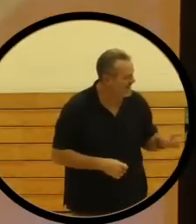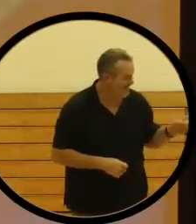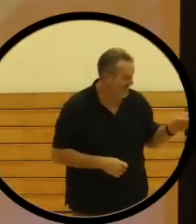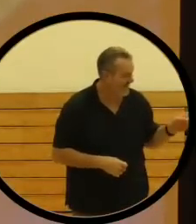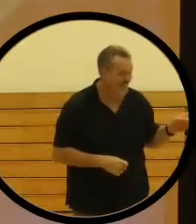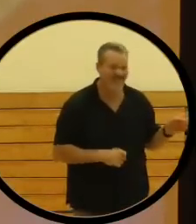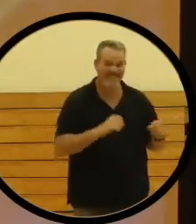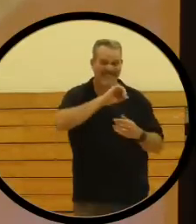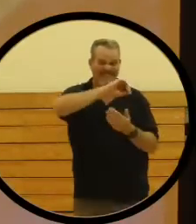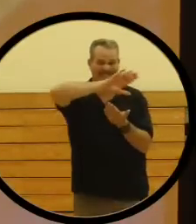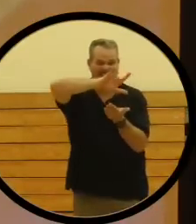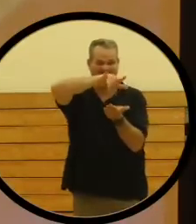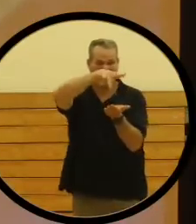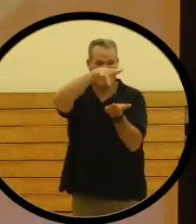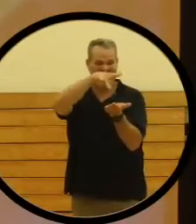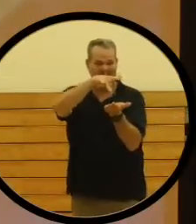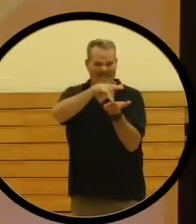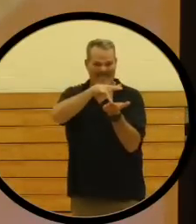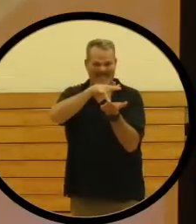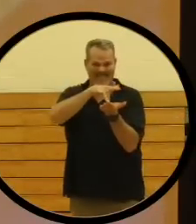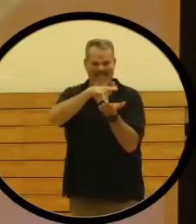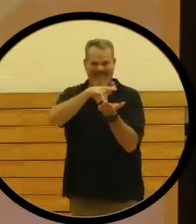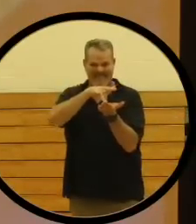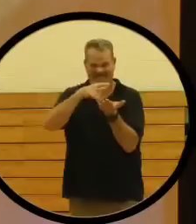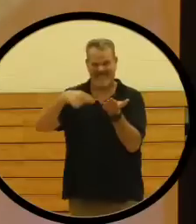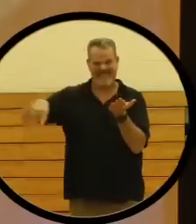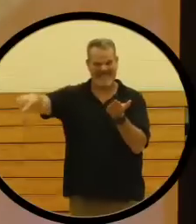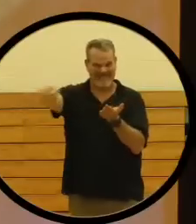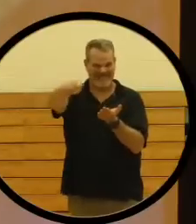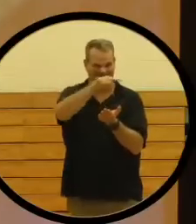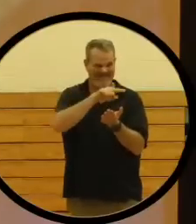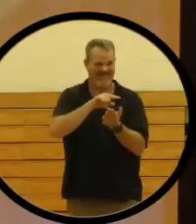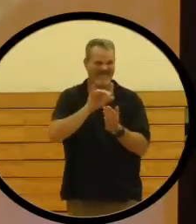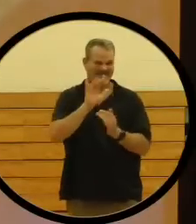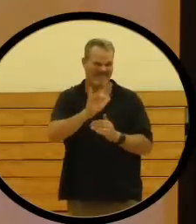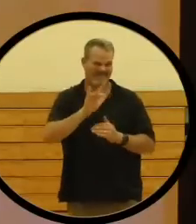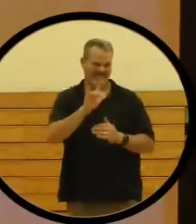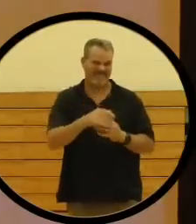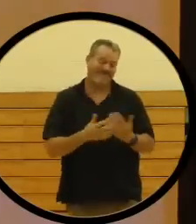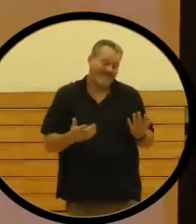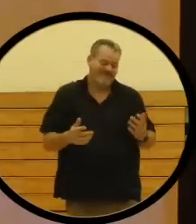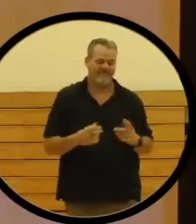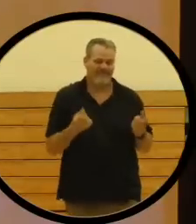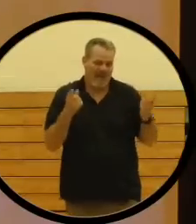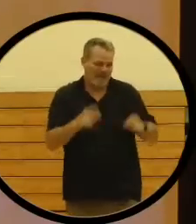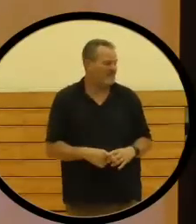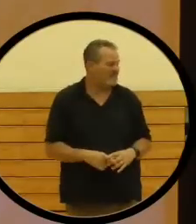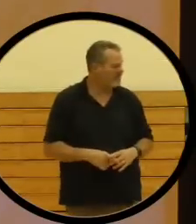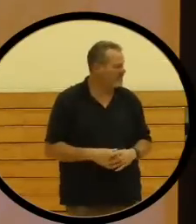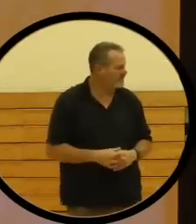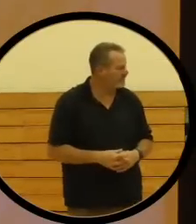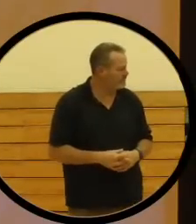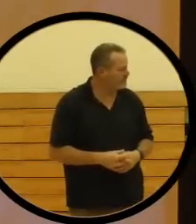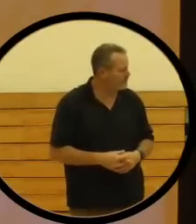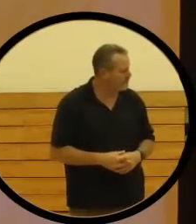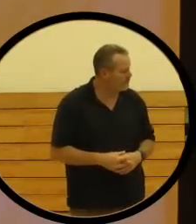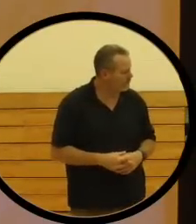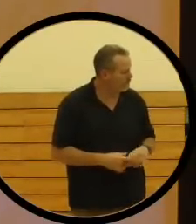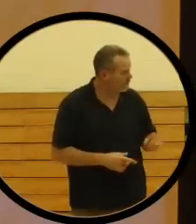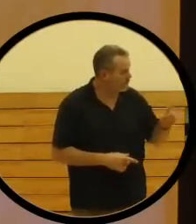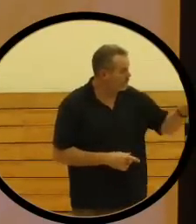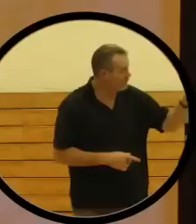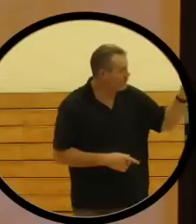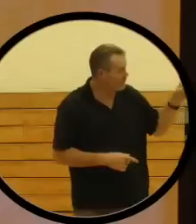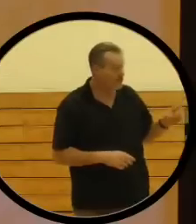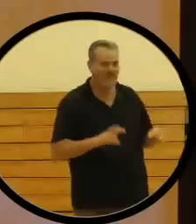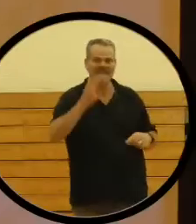You're kind of in the nest of earthquakes, in the nest of the faults, so not a really big surprise there, right? And these are magnitude